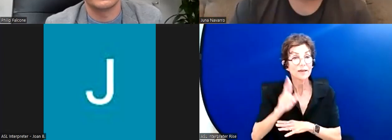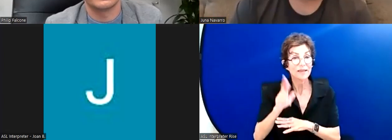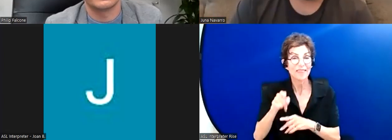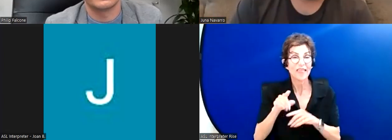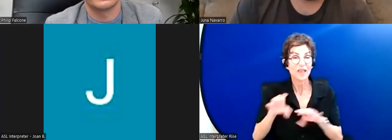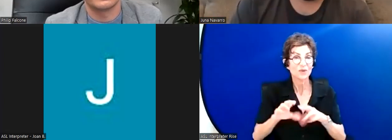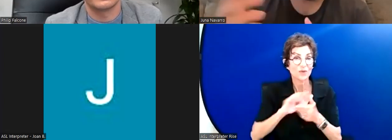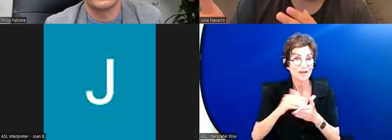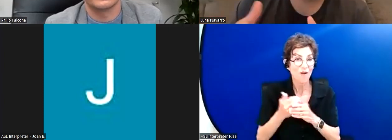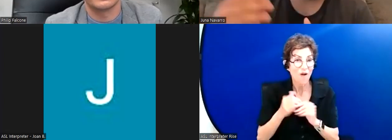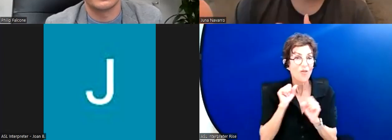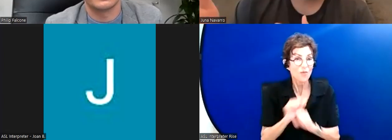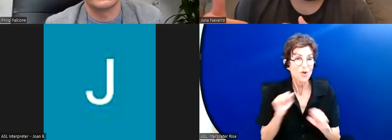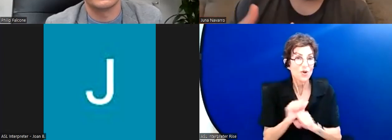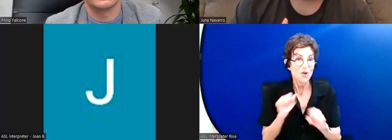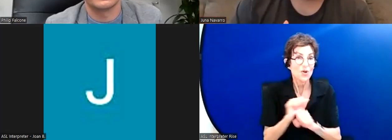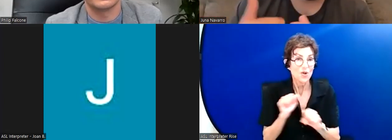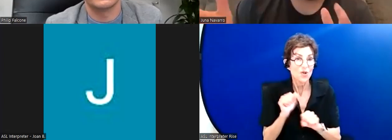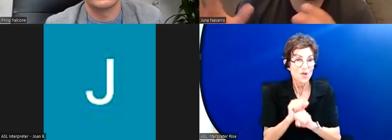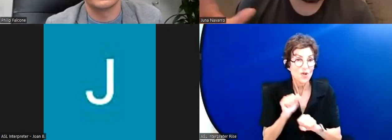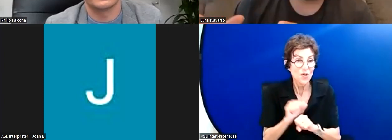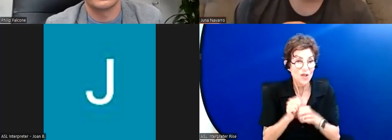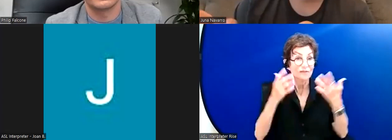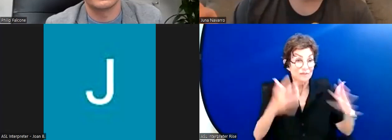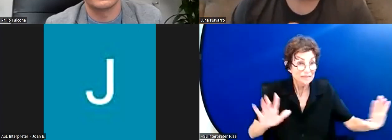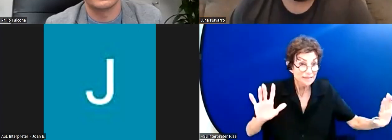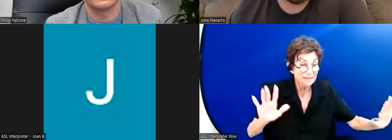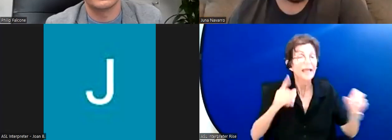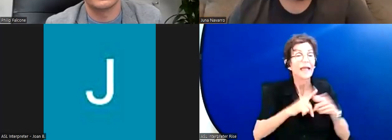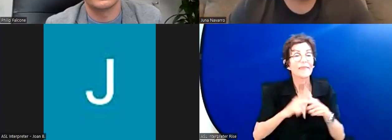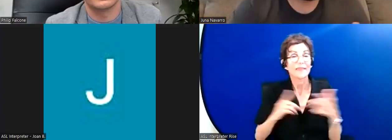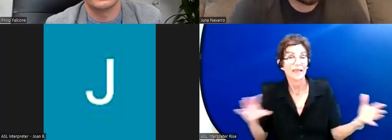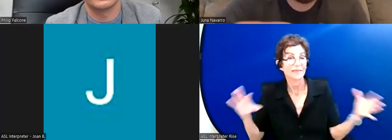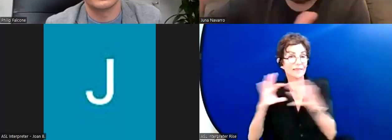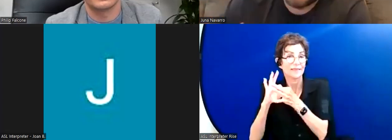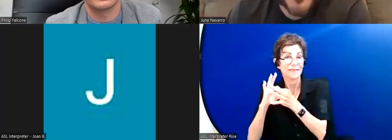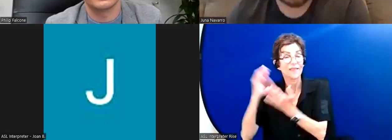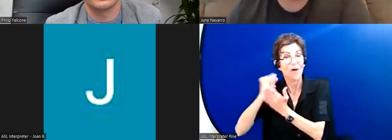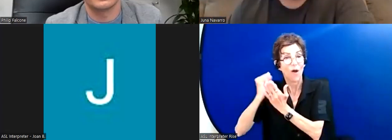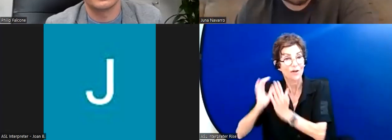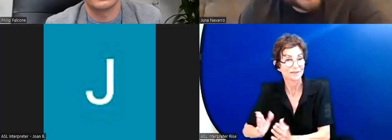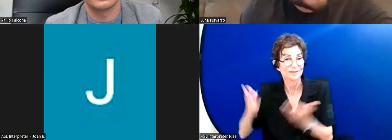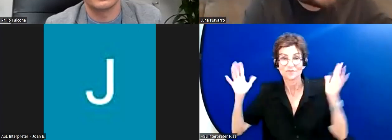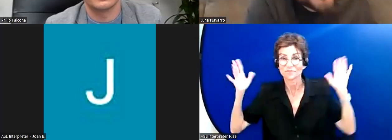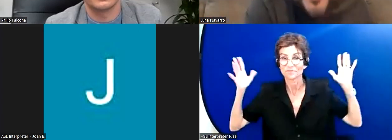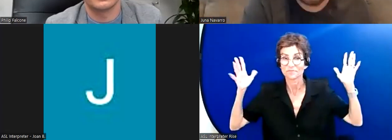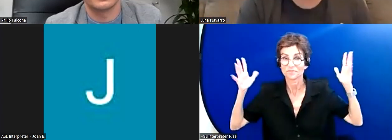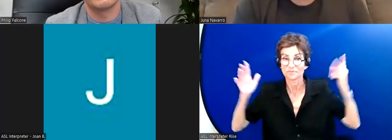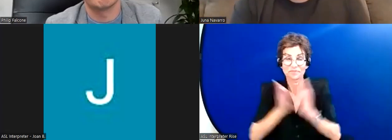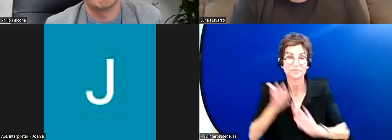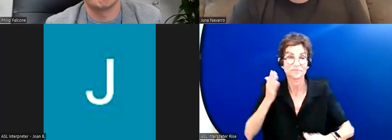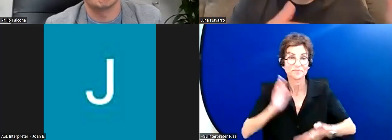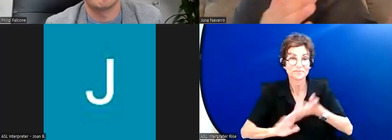artists when it comes time to execution and vision, which is really helpful. Just know that through my residency, everything Philip described, I had to do from